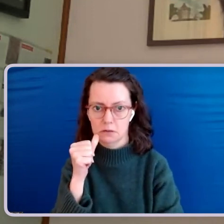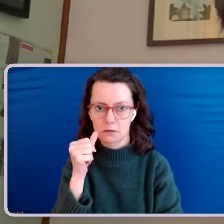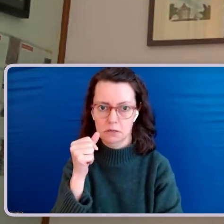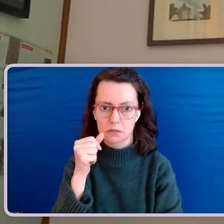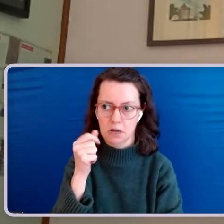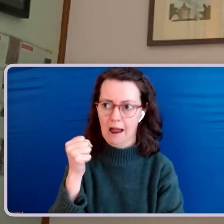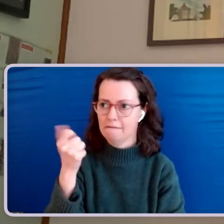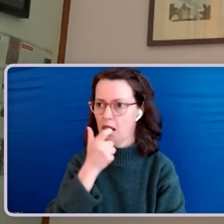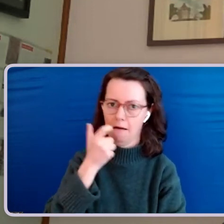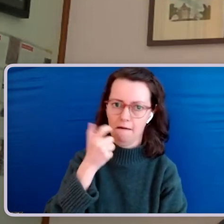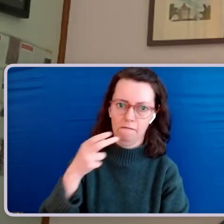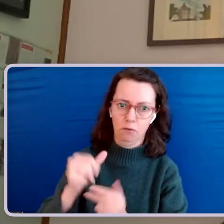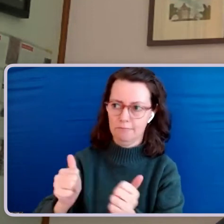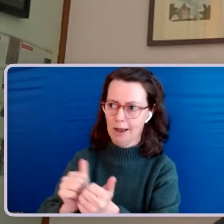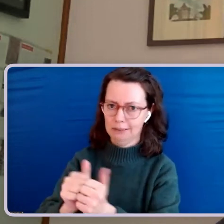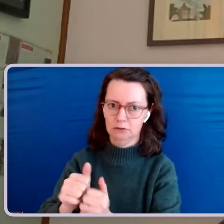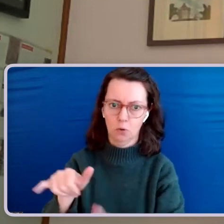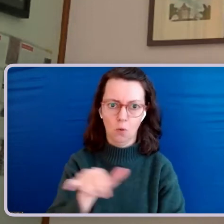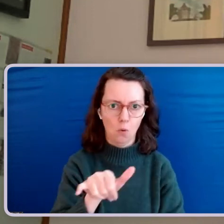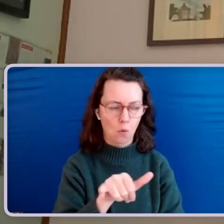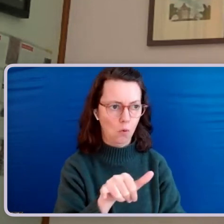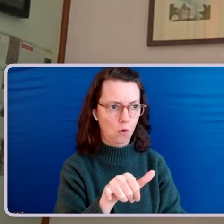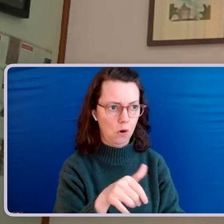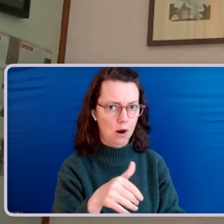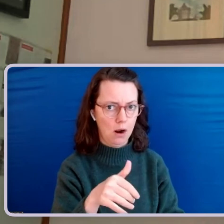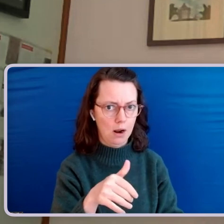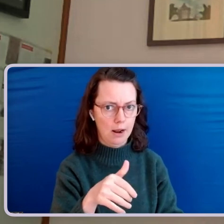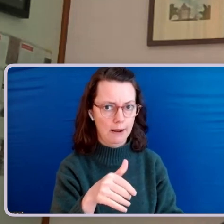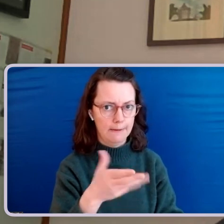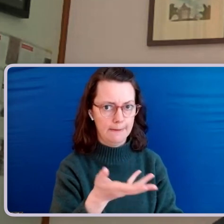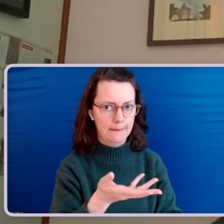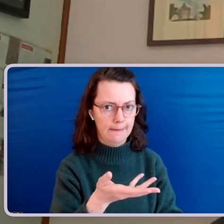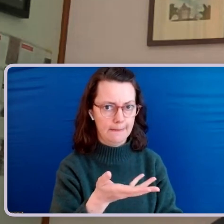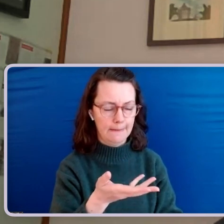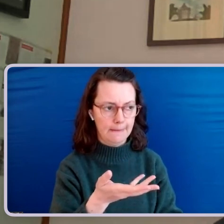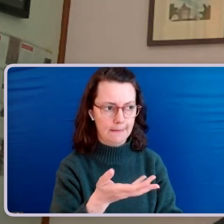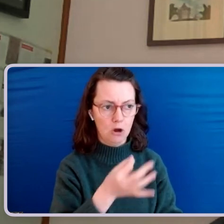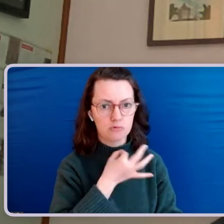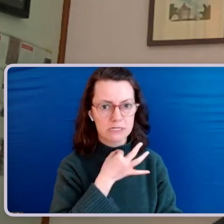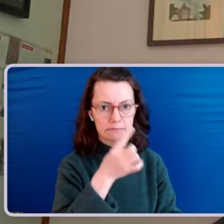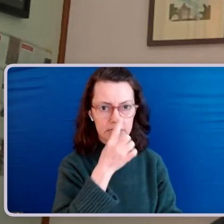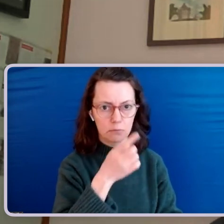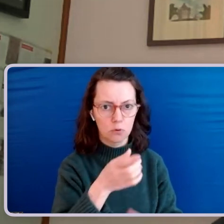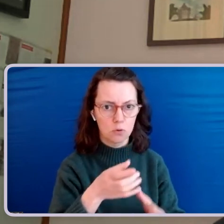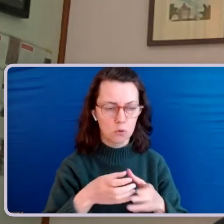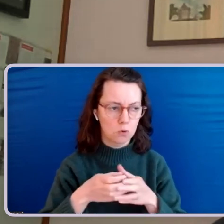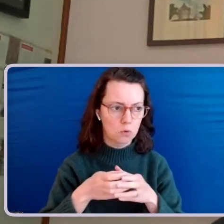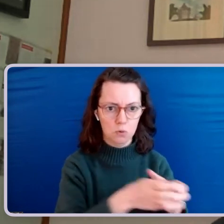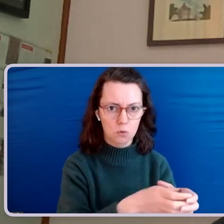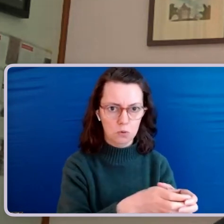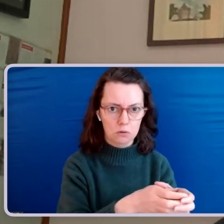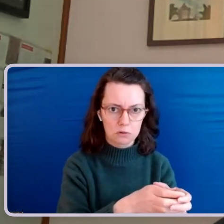your mates, or is it more important that those who are more at risk are kept